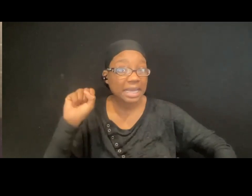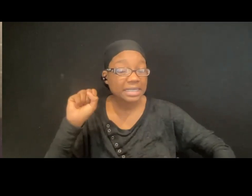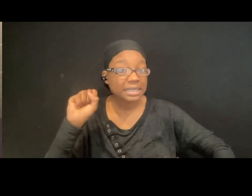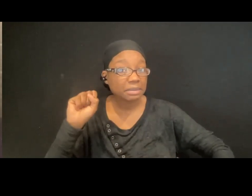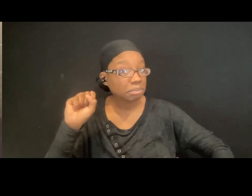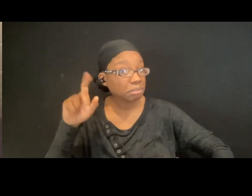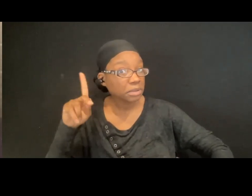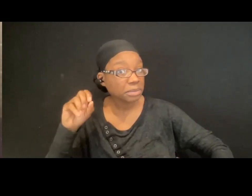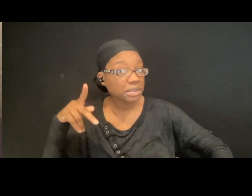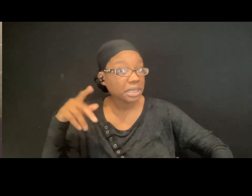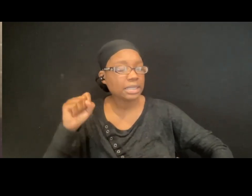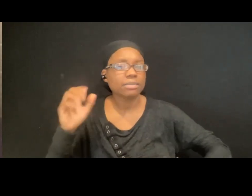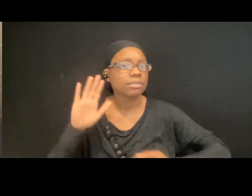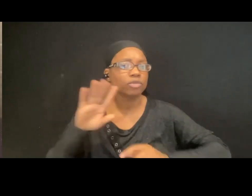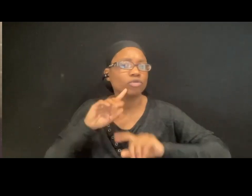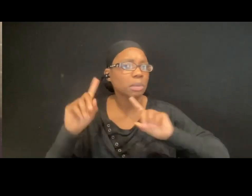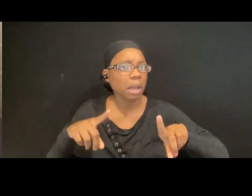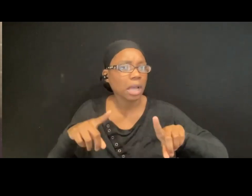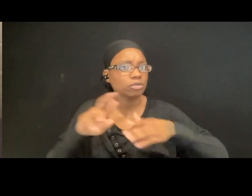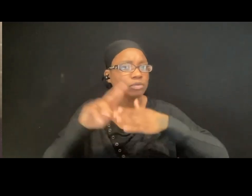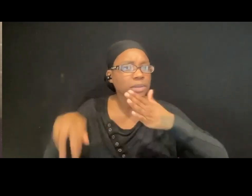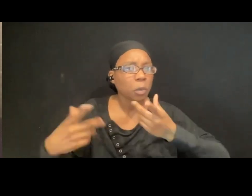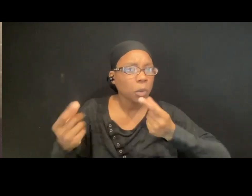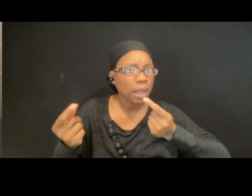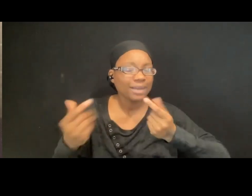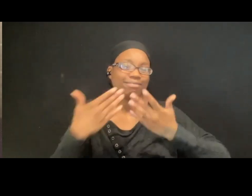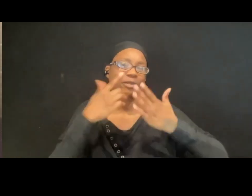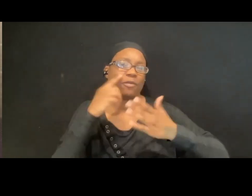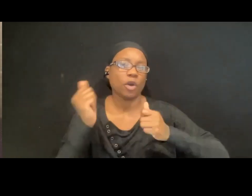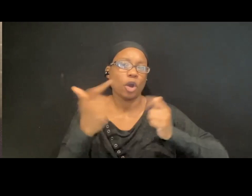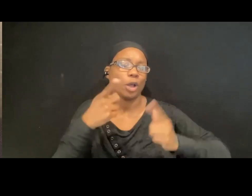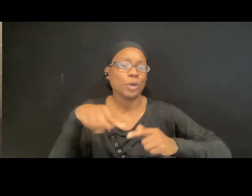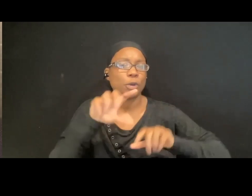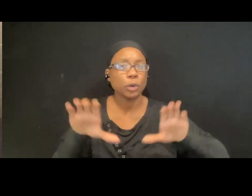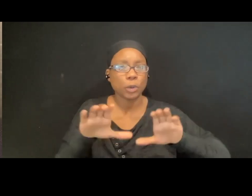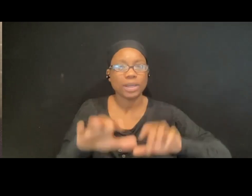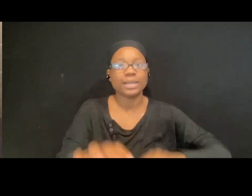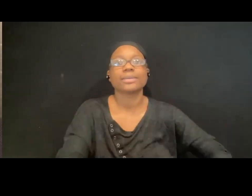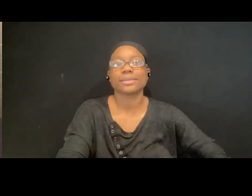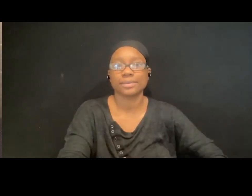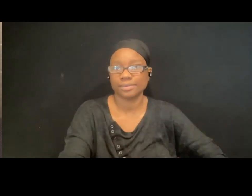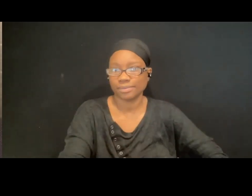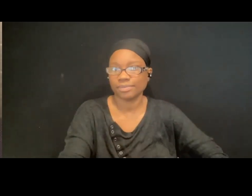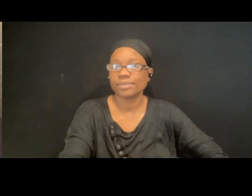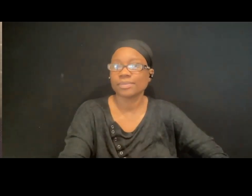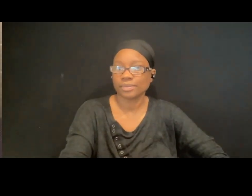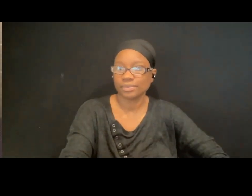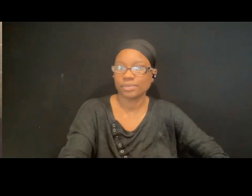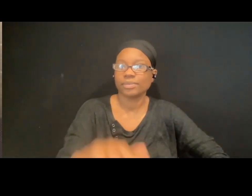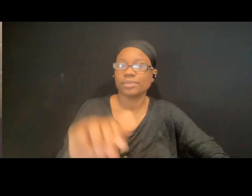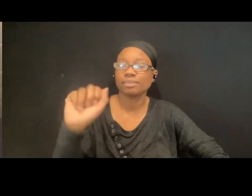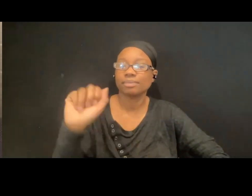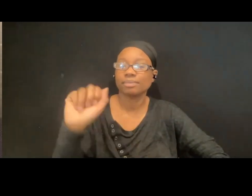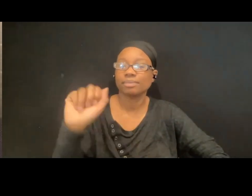thanks for that question. So back in 2019, when Kanataka was at the men's facility,